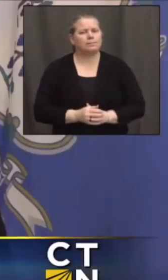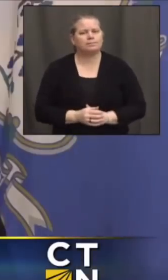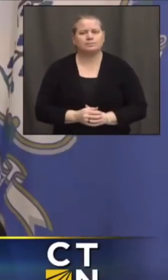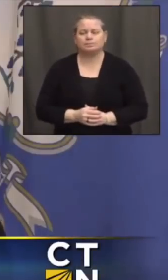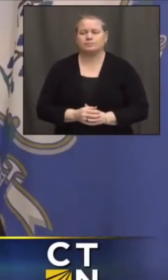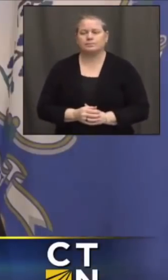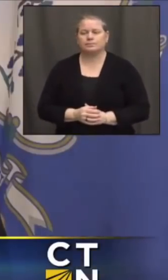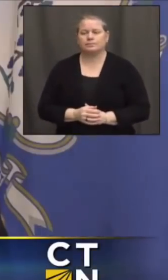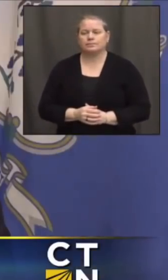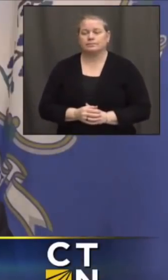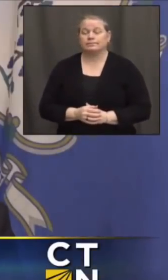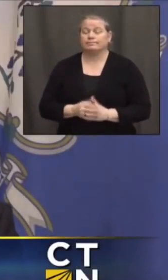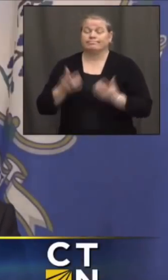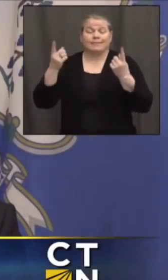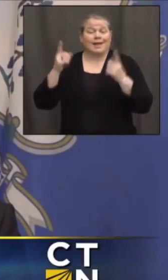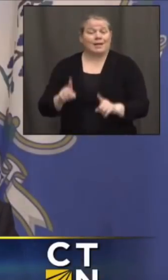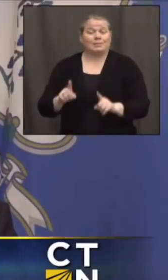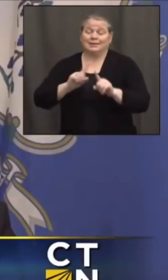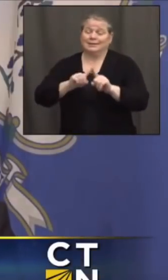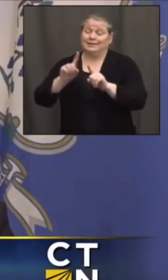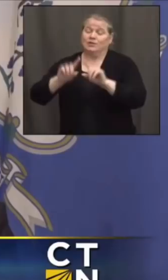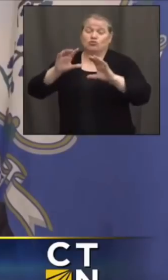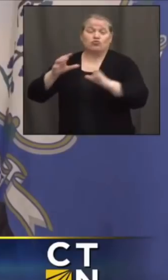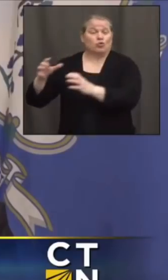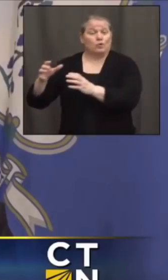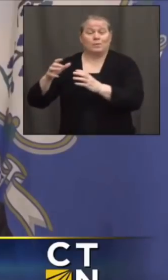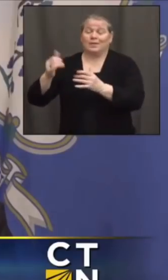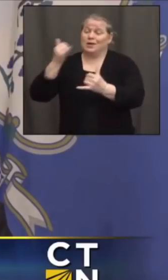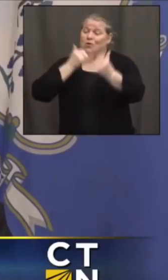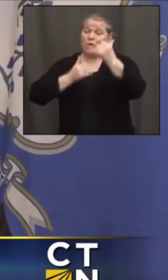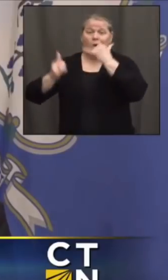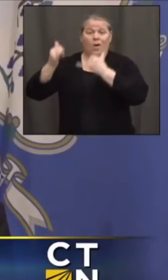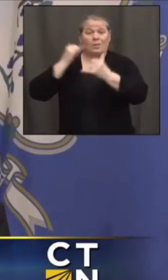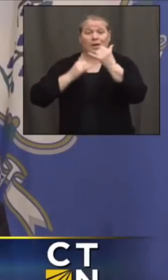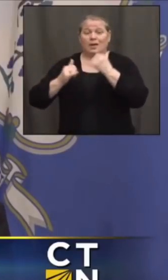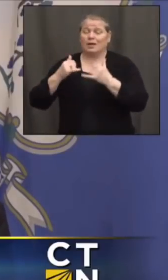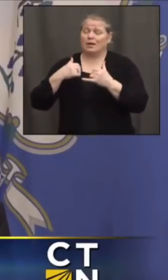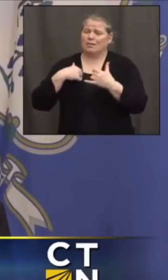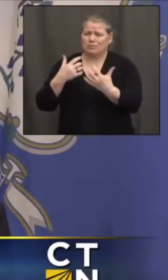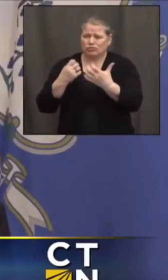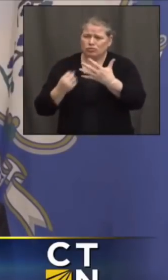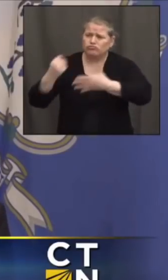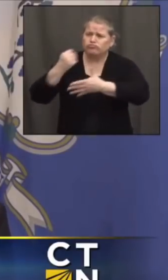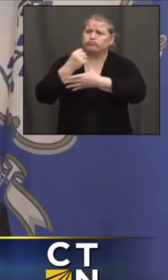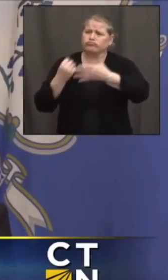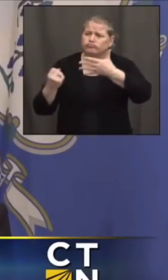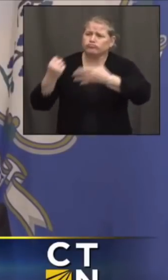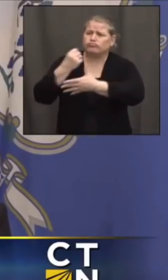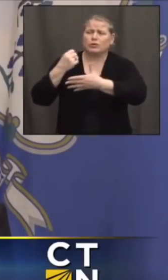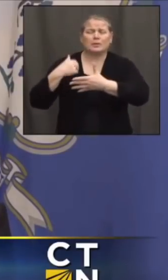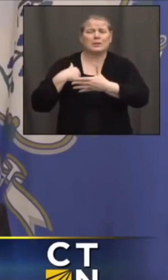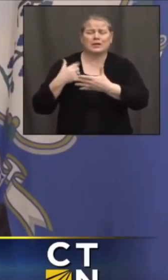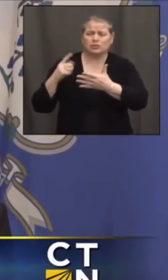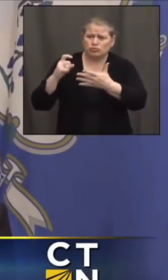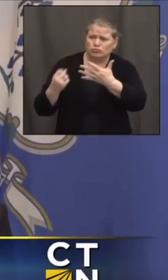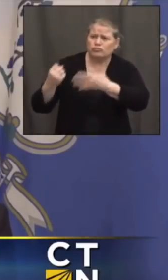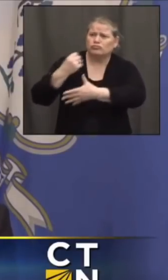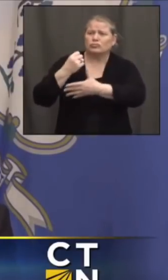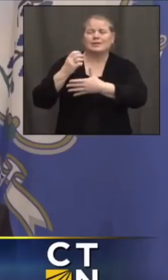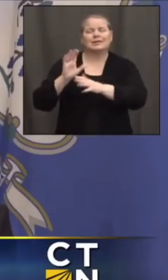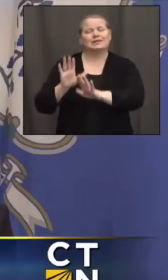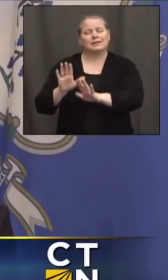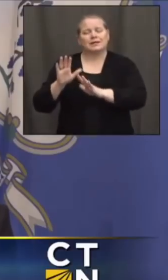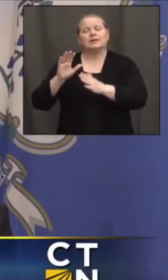Every day I get calls from different groups that ought to be at the front of the line. That's why we've really focused on the most vulnerable